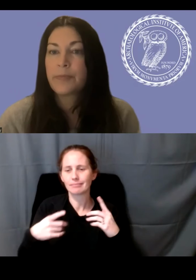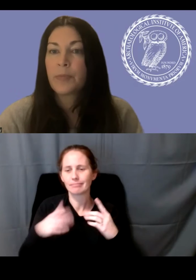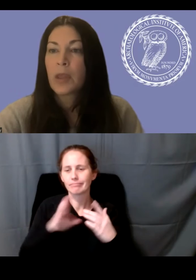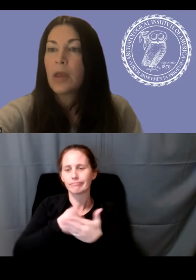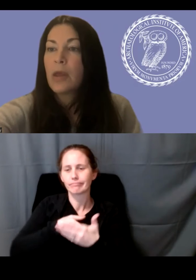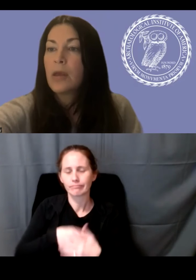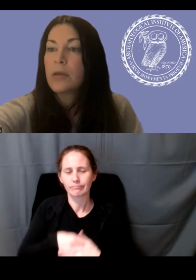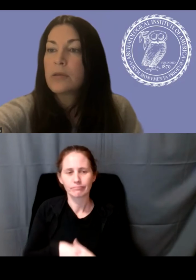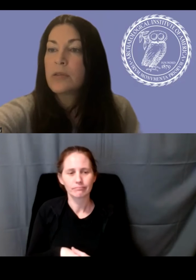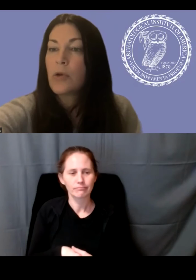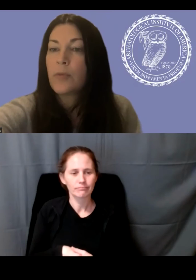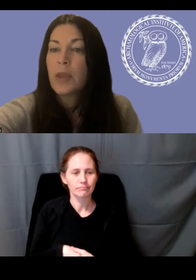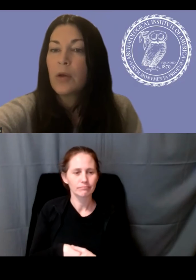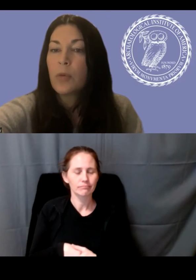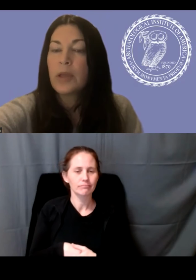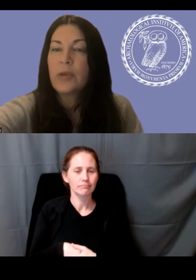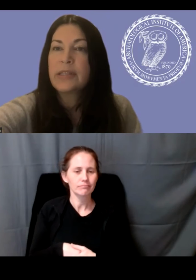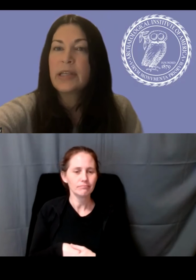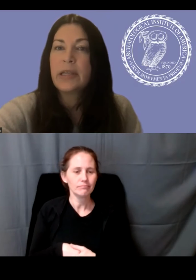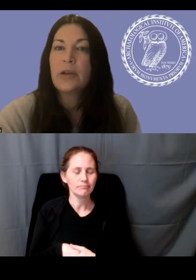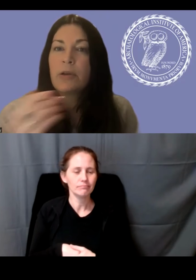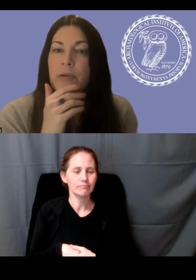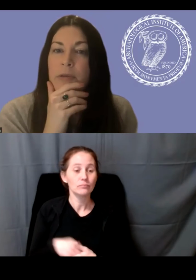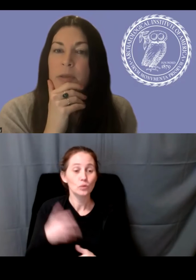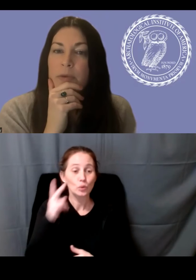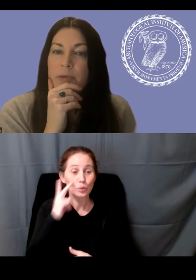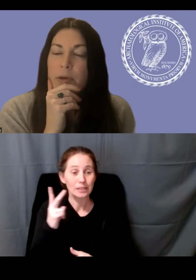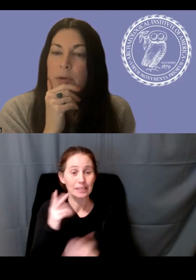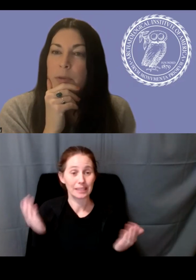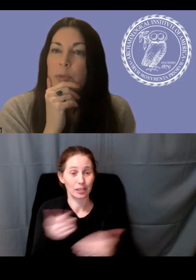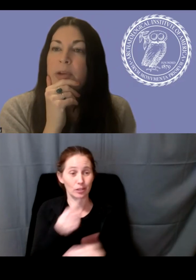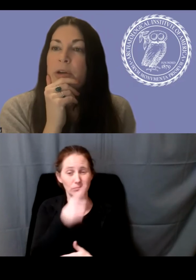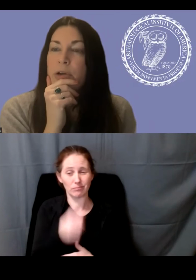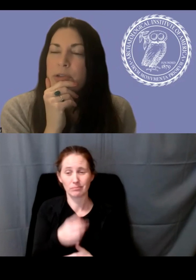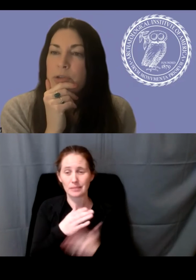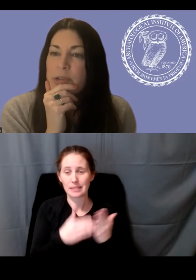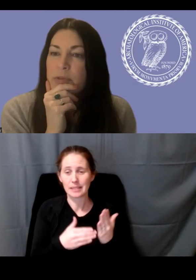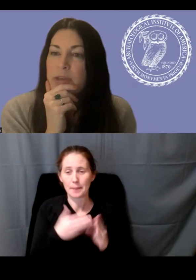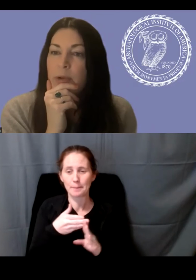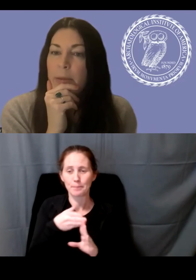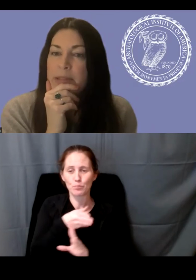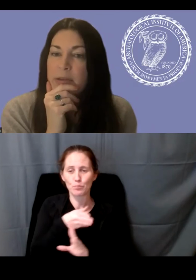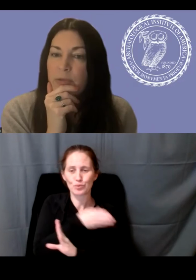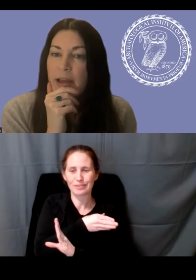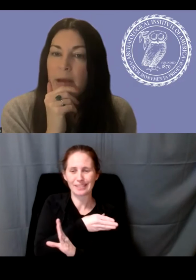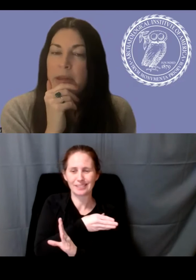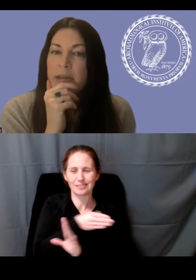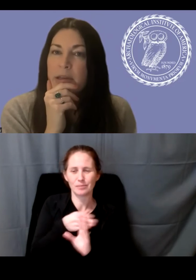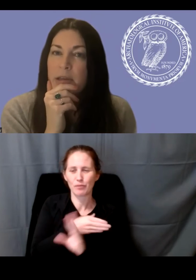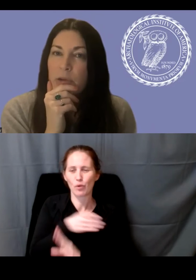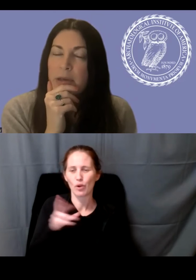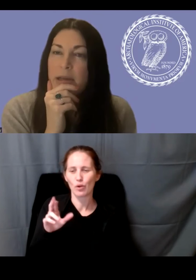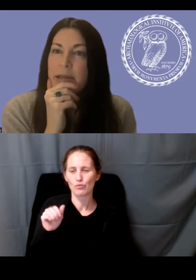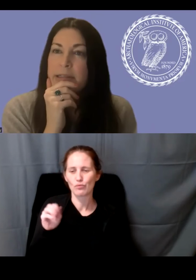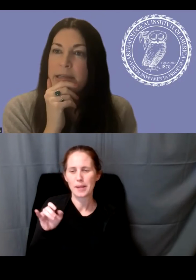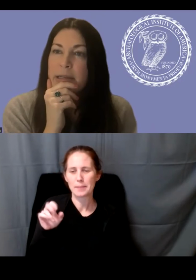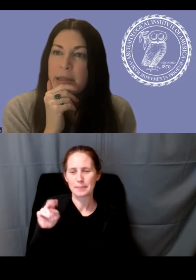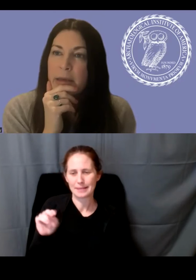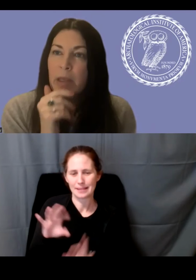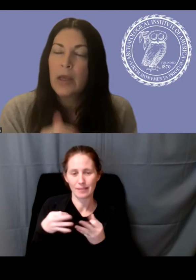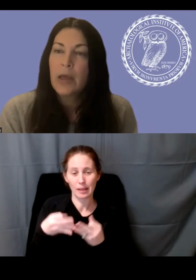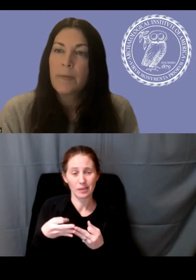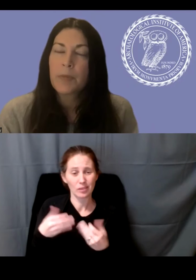against. So we see here some of the precursors of this Ramessid family, and you get an